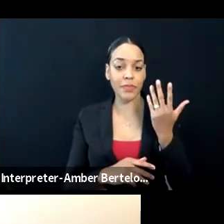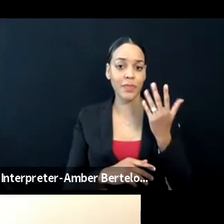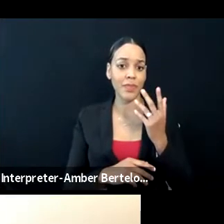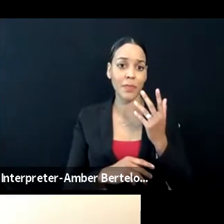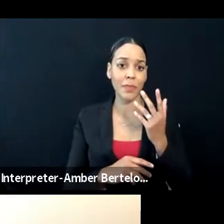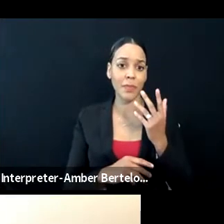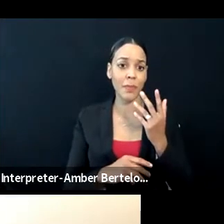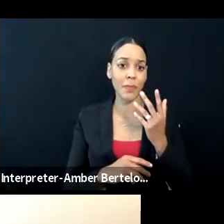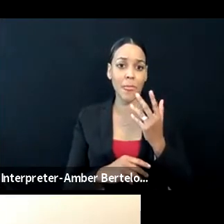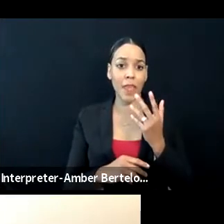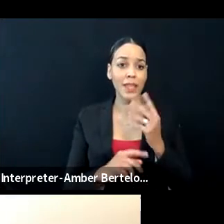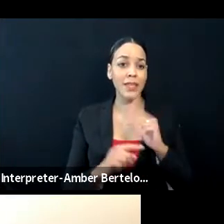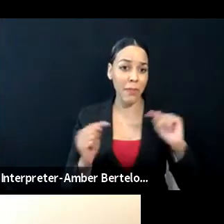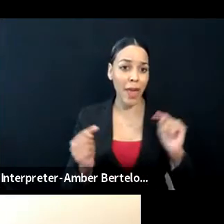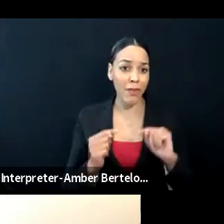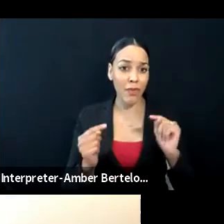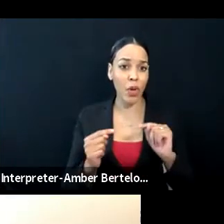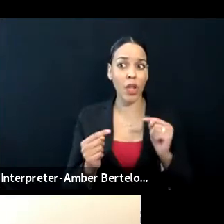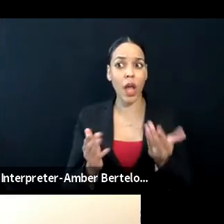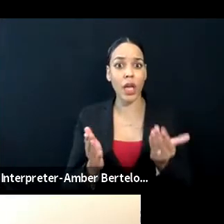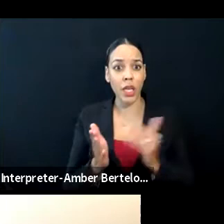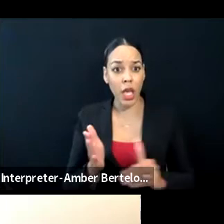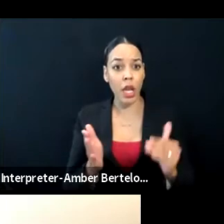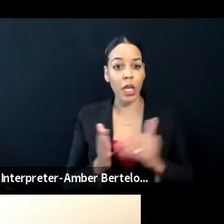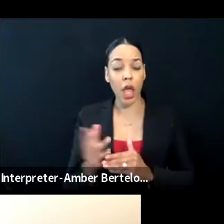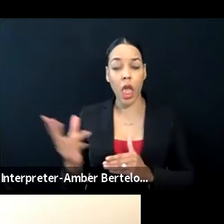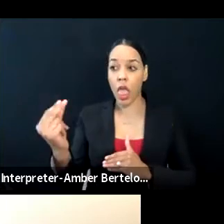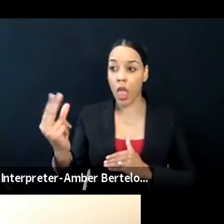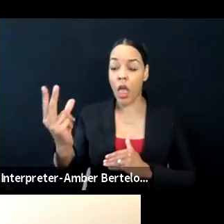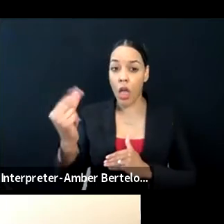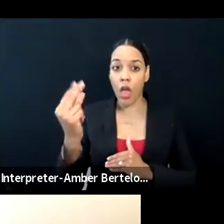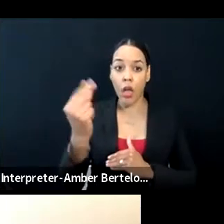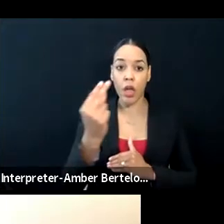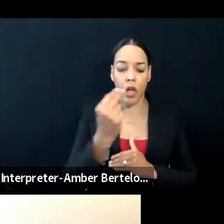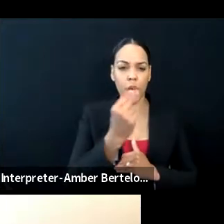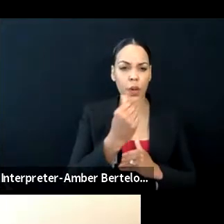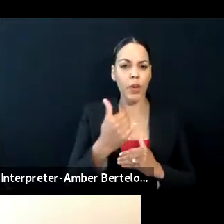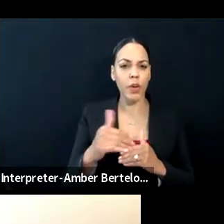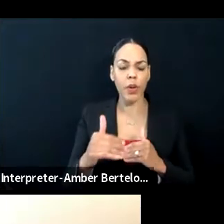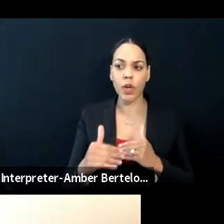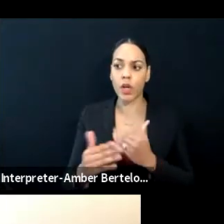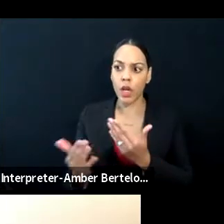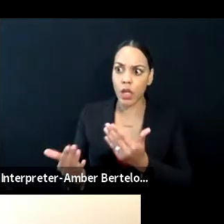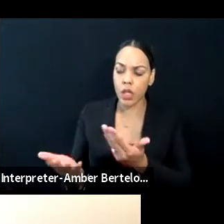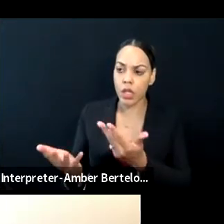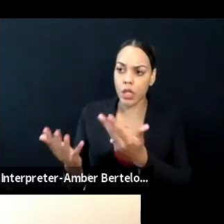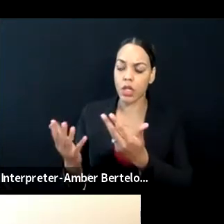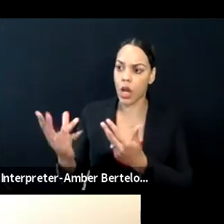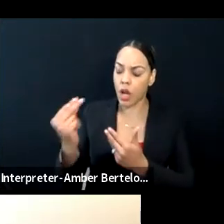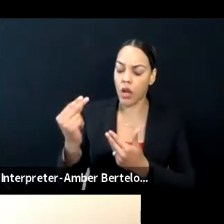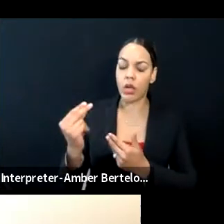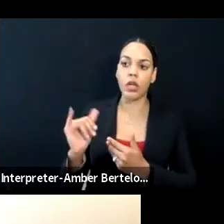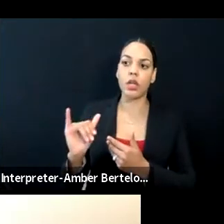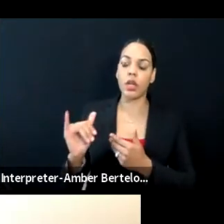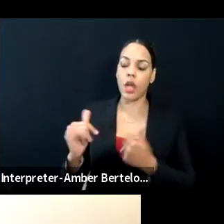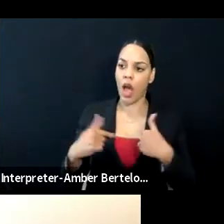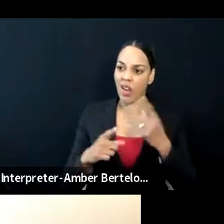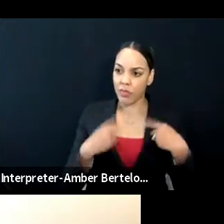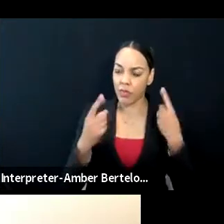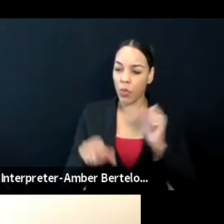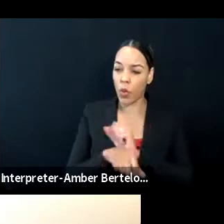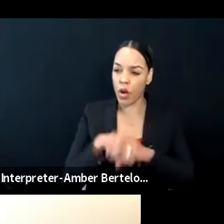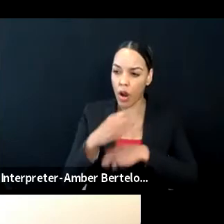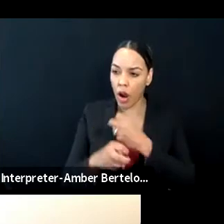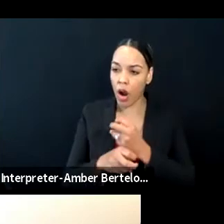painful to go through those processes over and over, petitioning, like, haven't I done enough yet to be recognized? I've